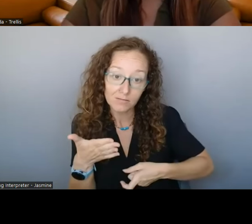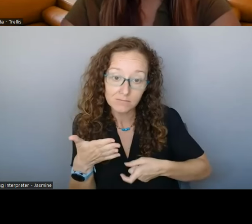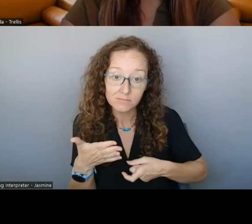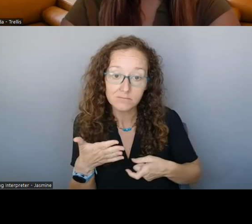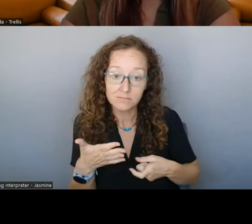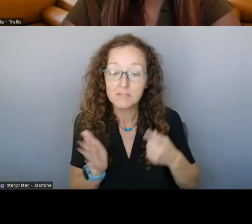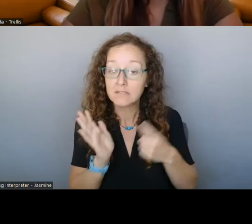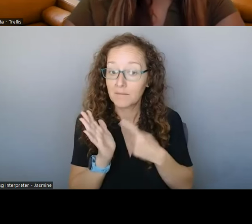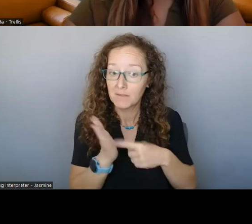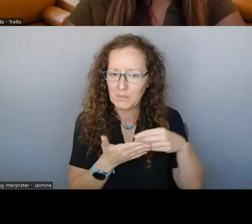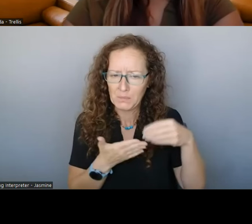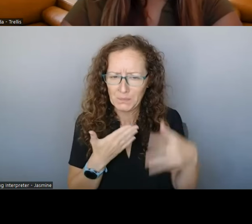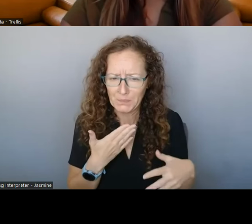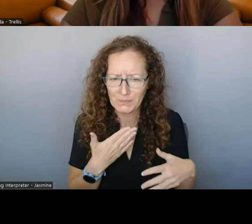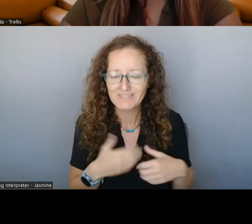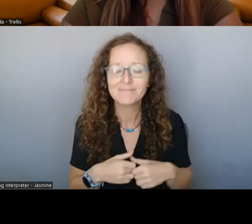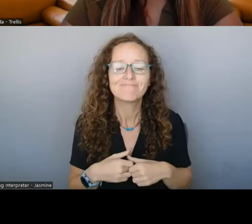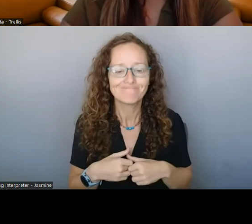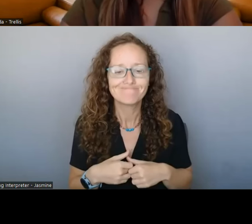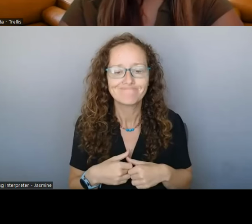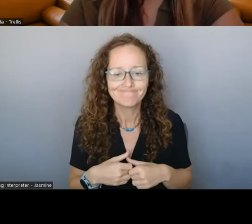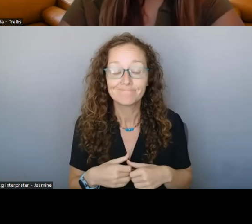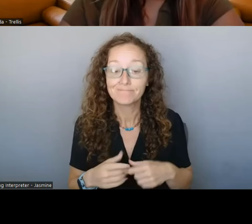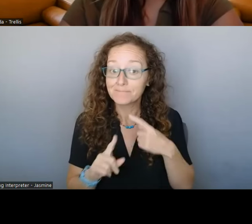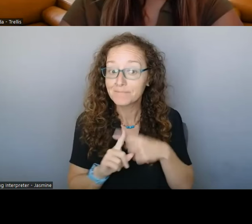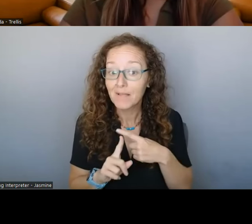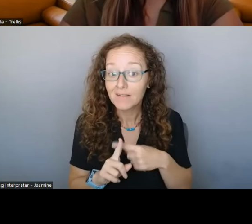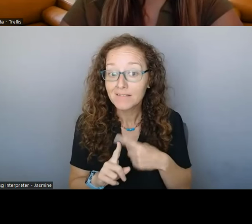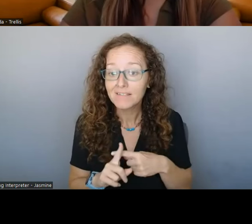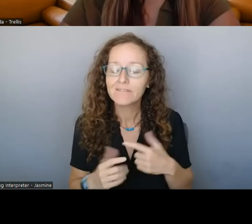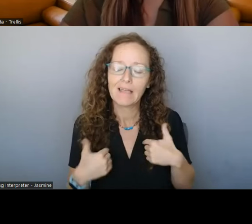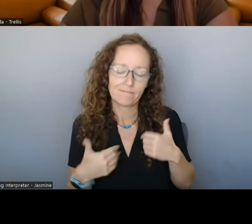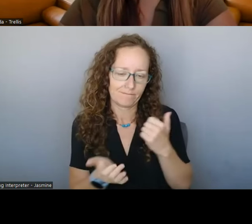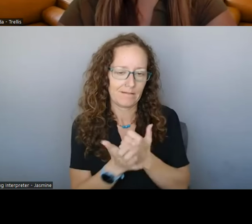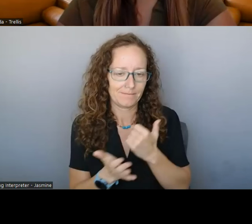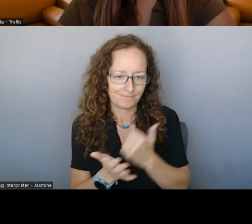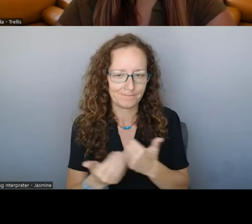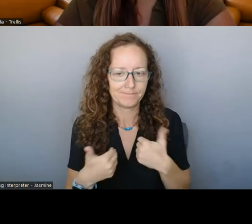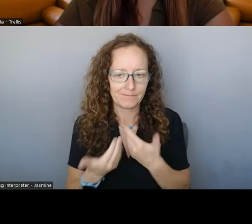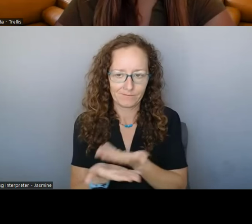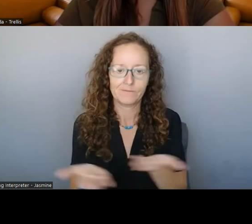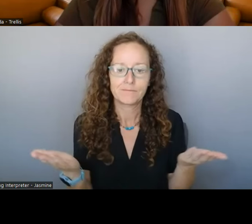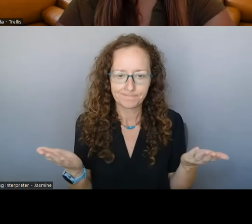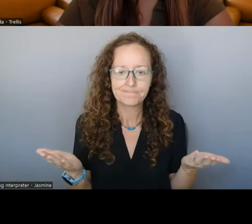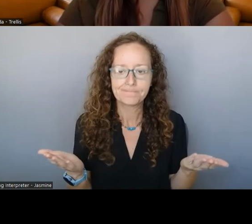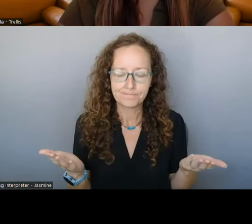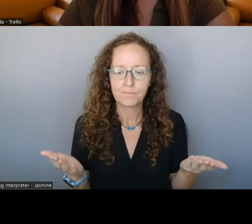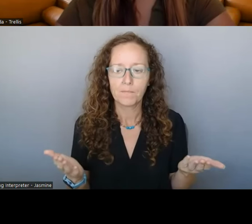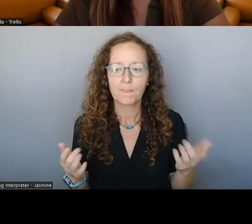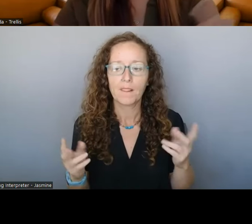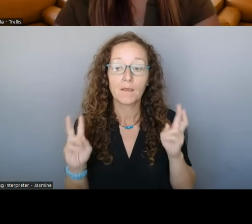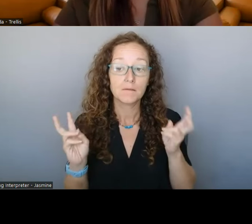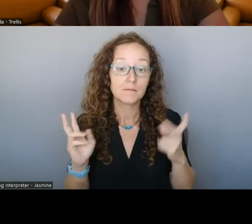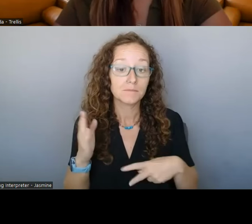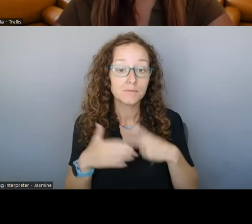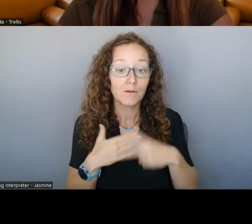be expensive. The good thing is there is help available. So the Extra Help program that